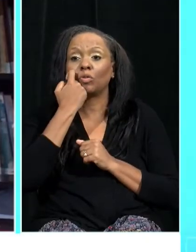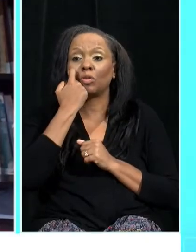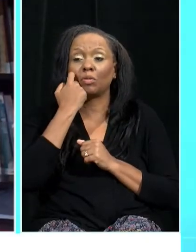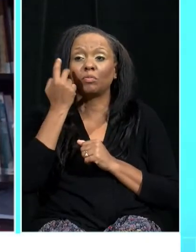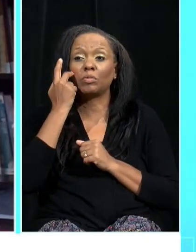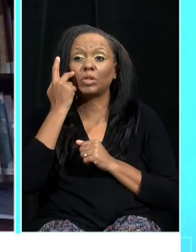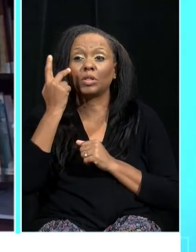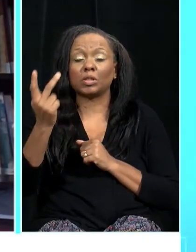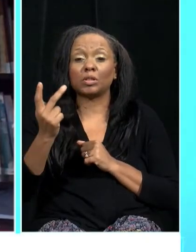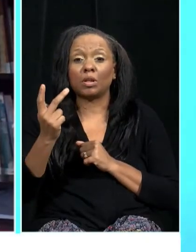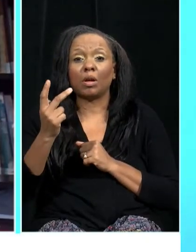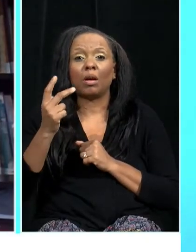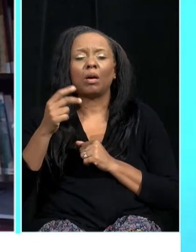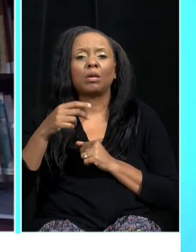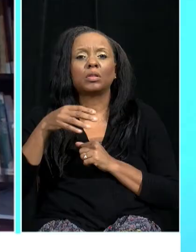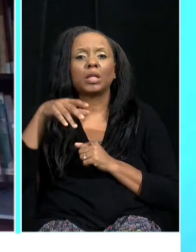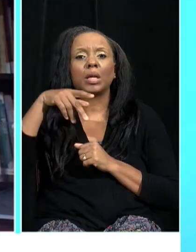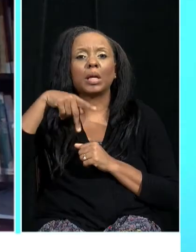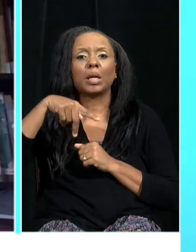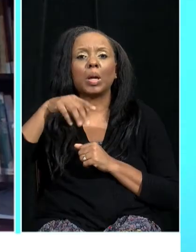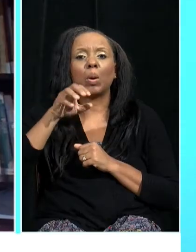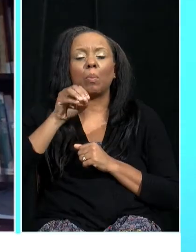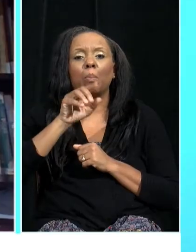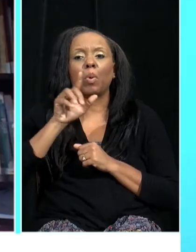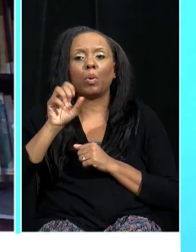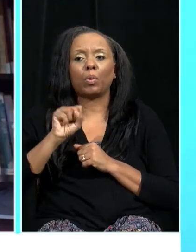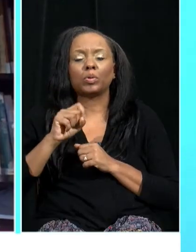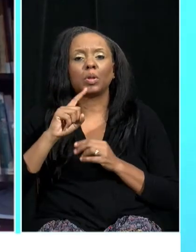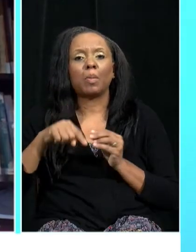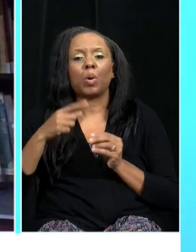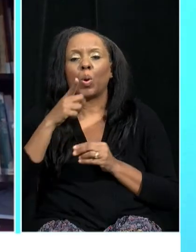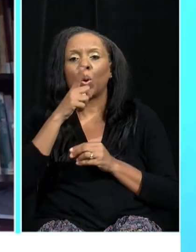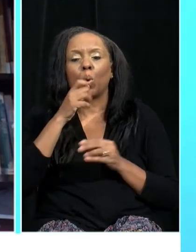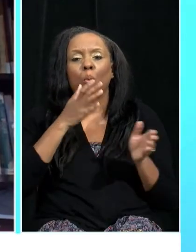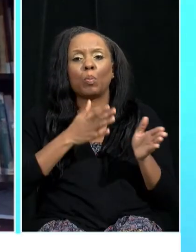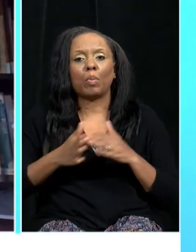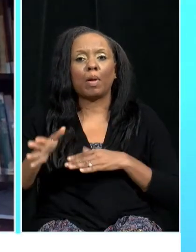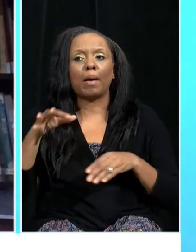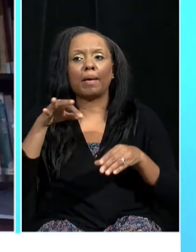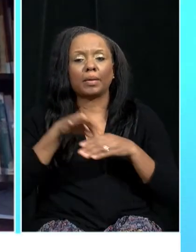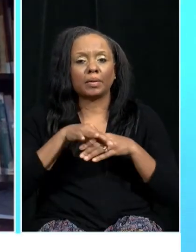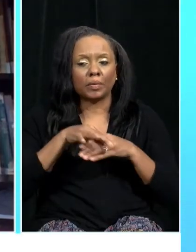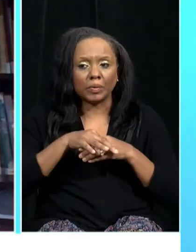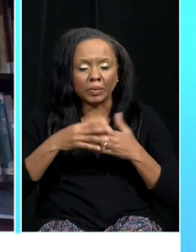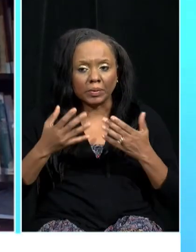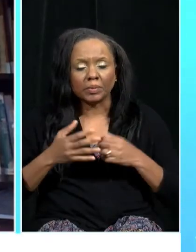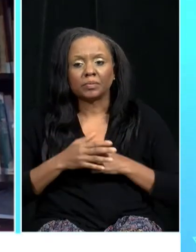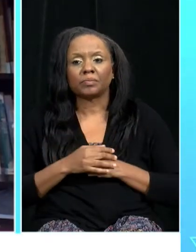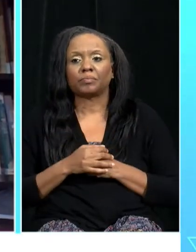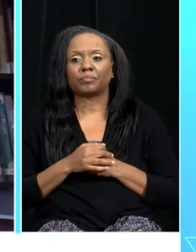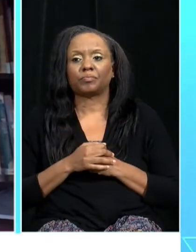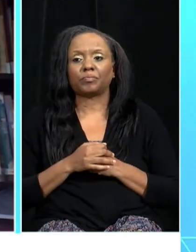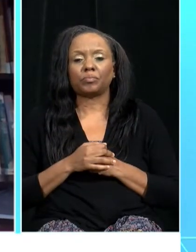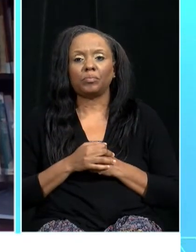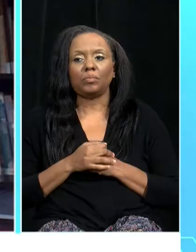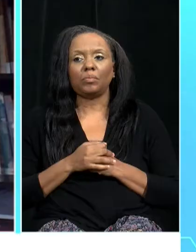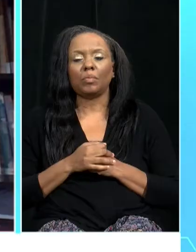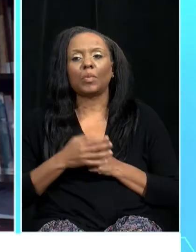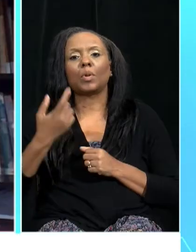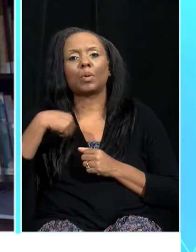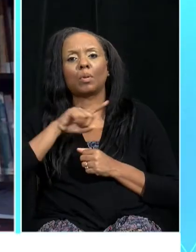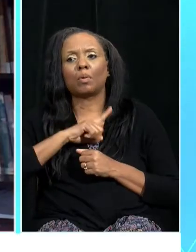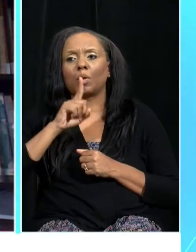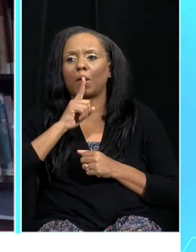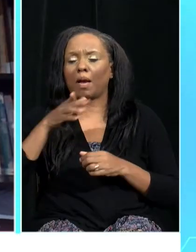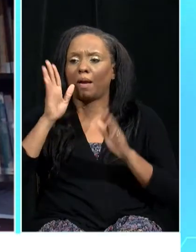So we are in an IMF program, maybe exiting, maybe not, but we are also very focused